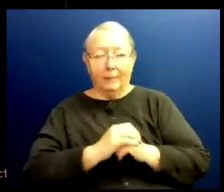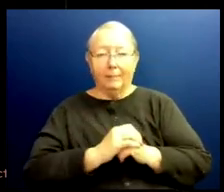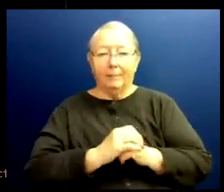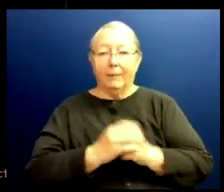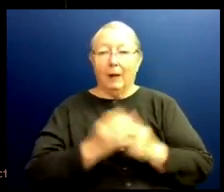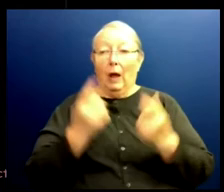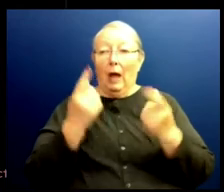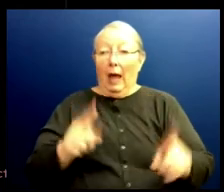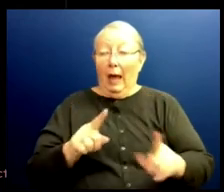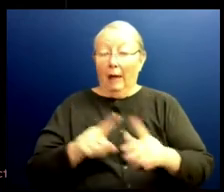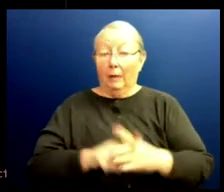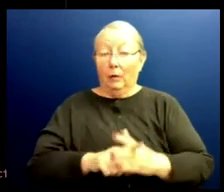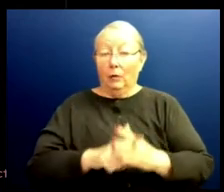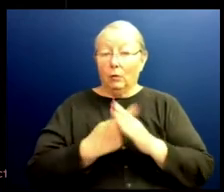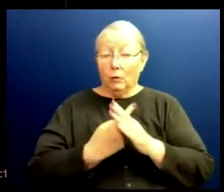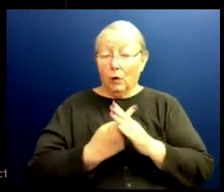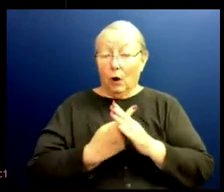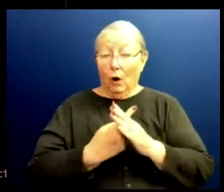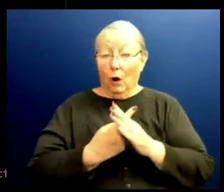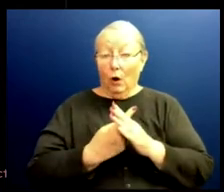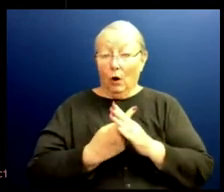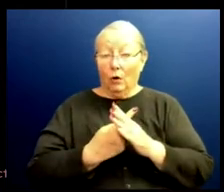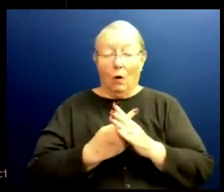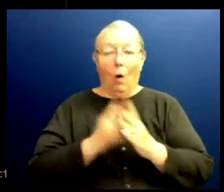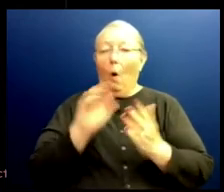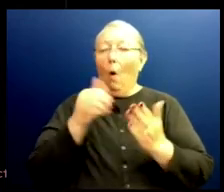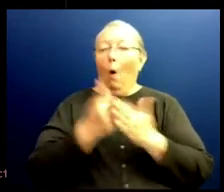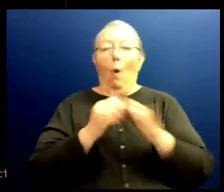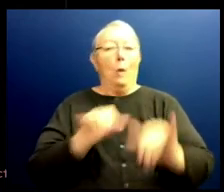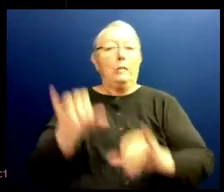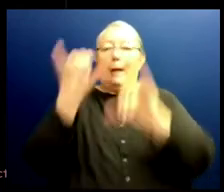a homogeneous